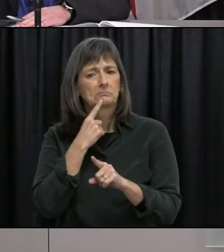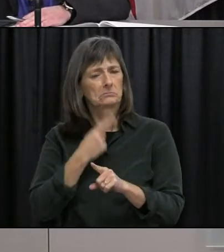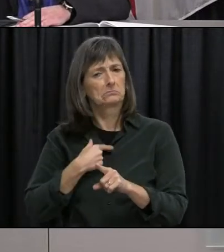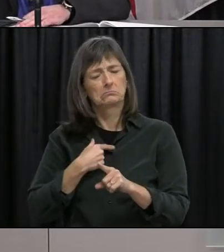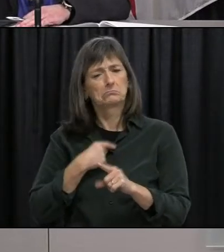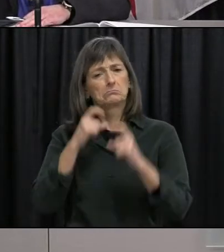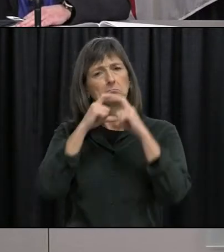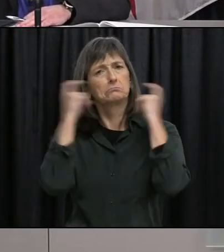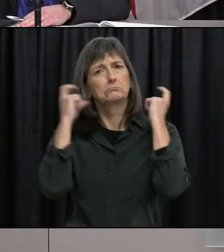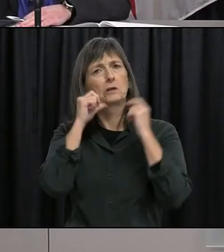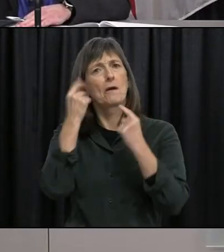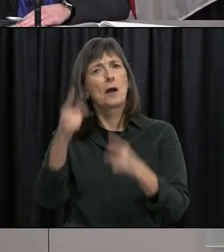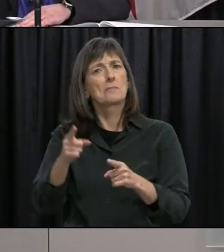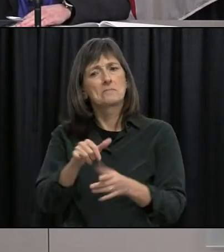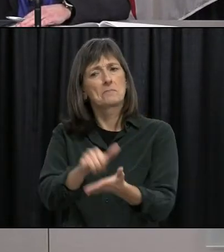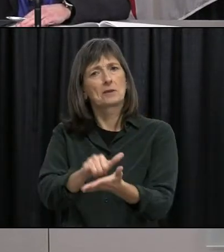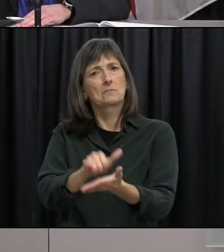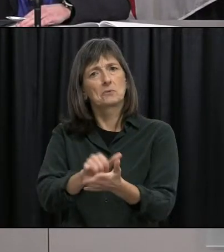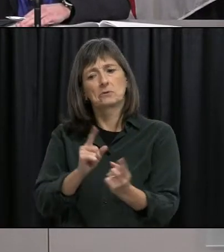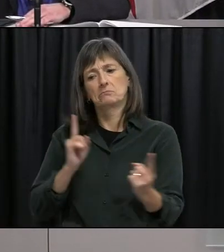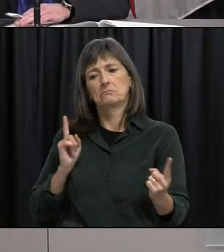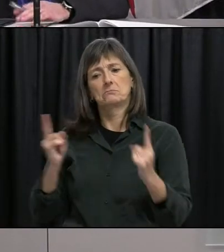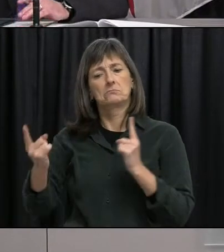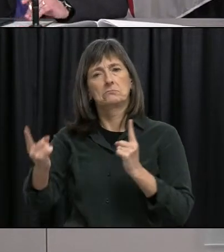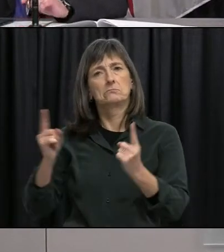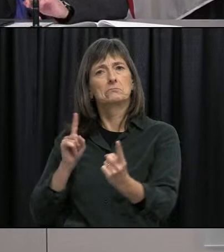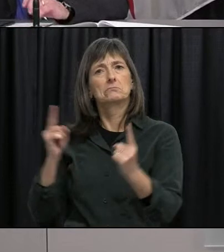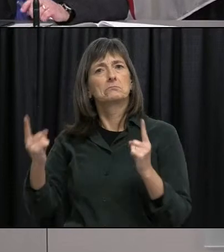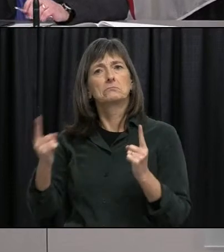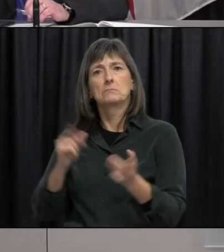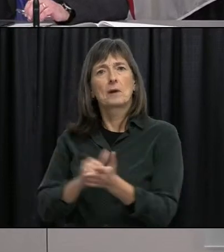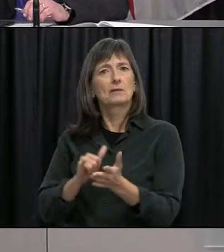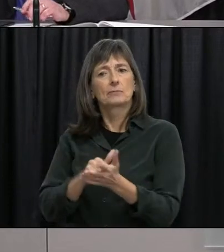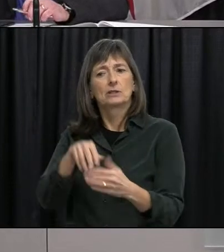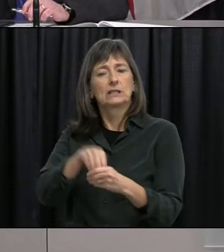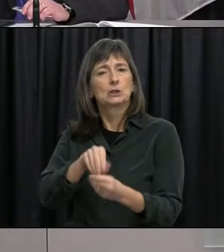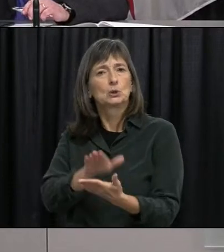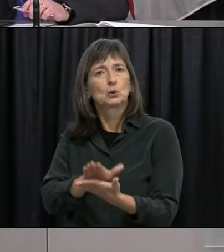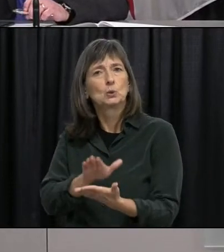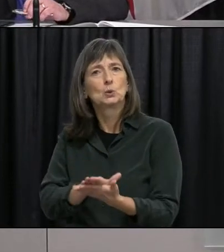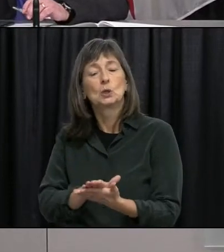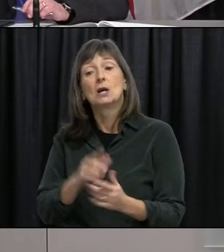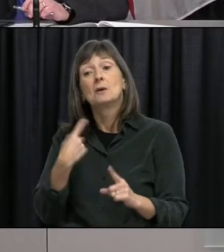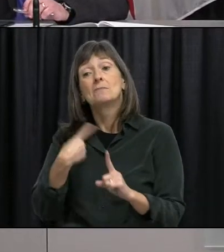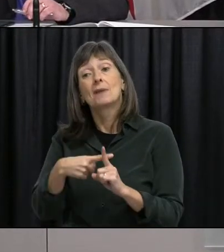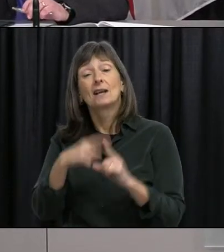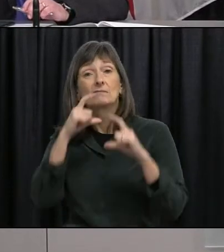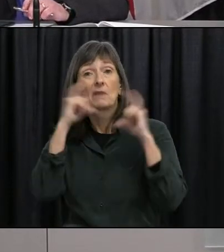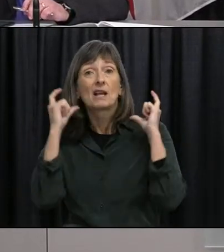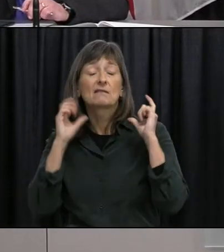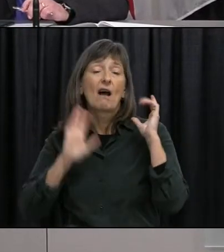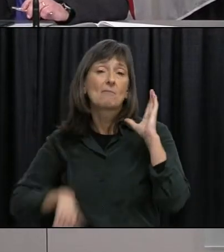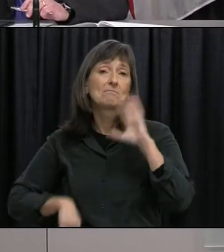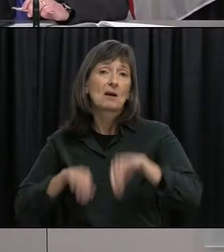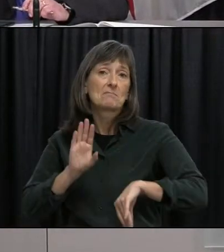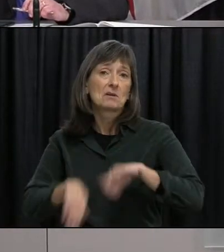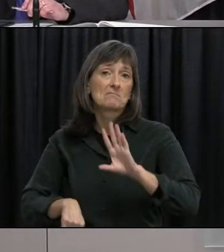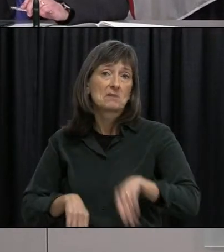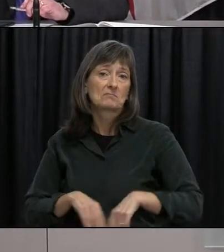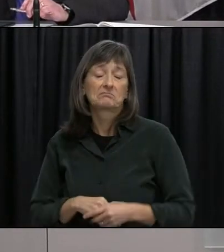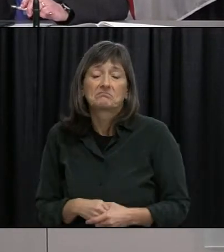mean, it's impossible to keep the distance, and there's a lot of complacency with regard to face masks. Are you aware